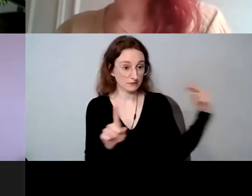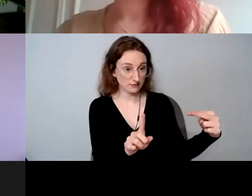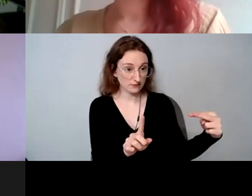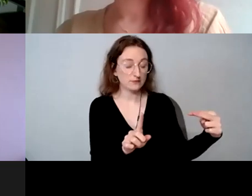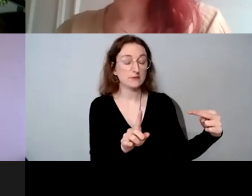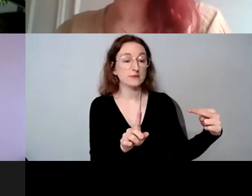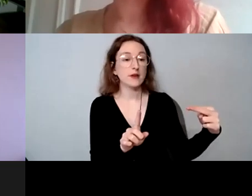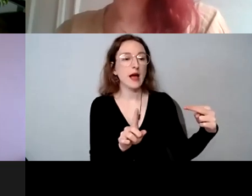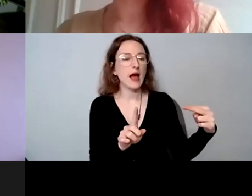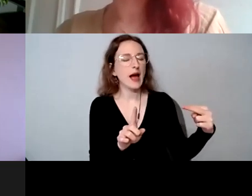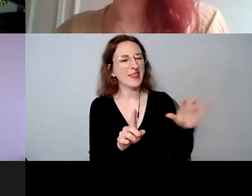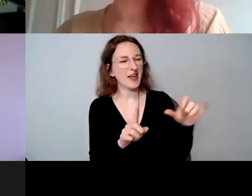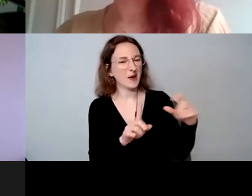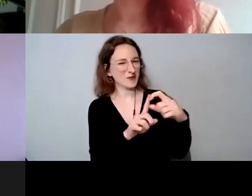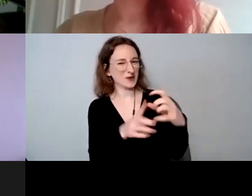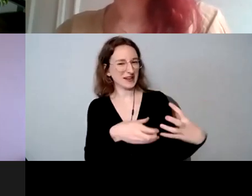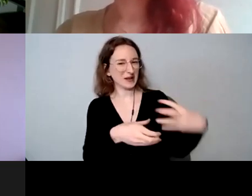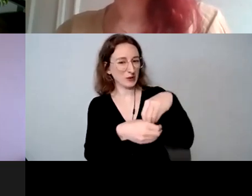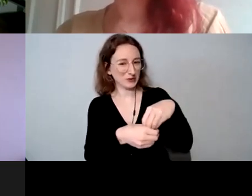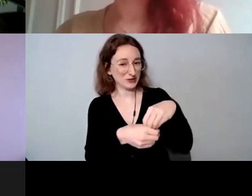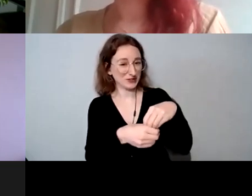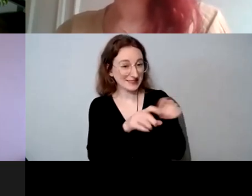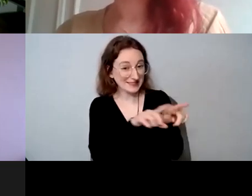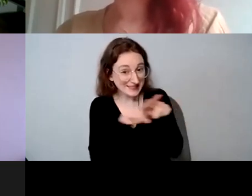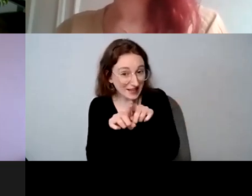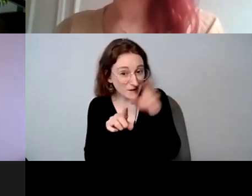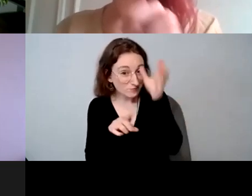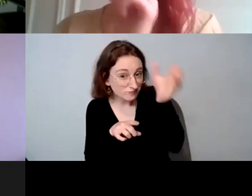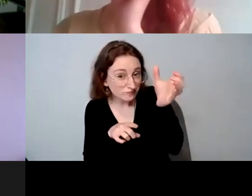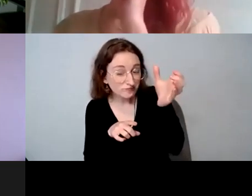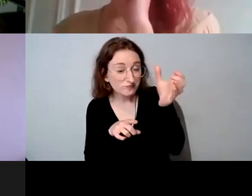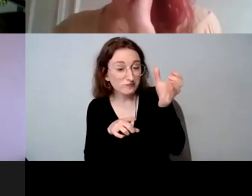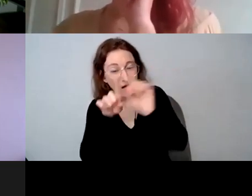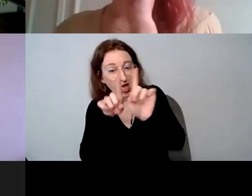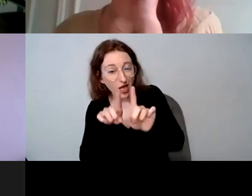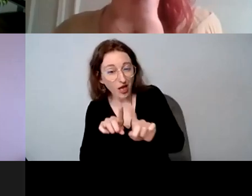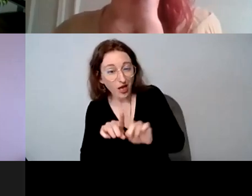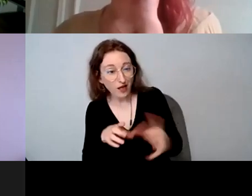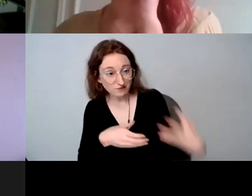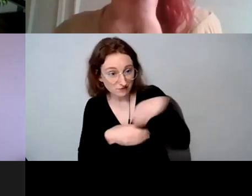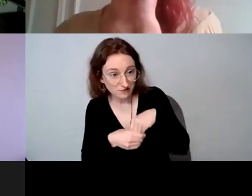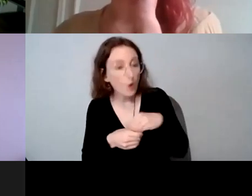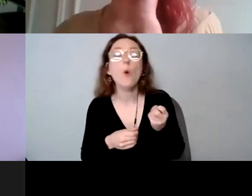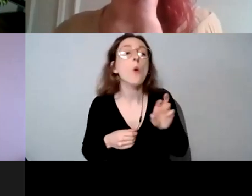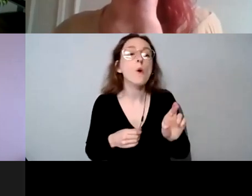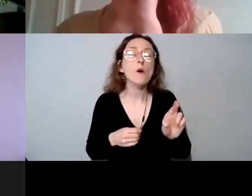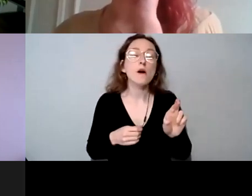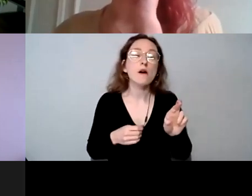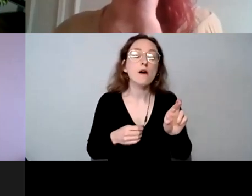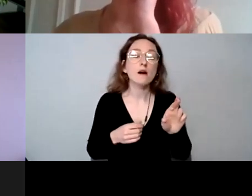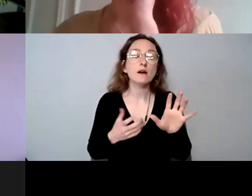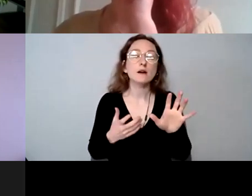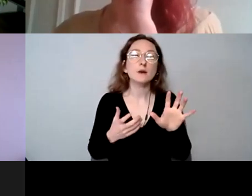inclusion have the same expansive kind of reach? Or when people talk